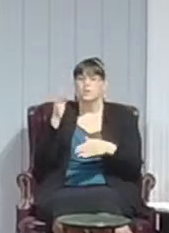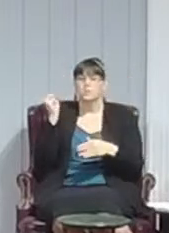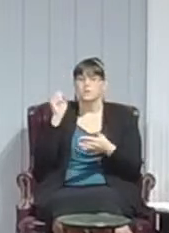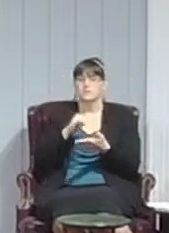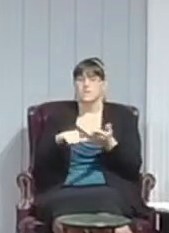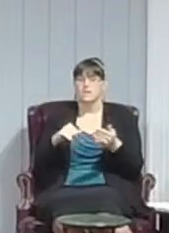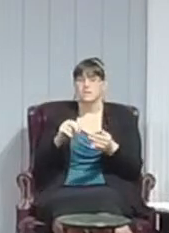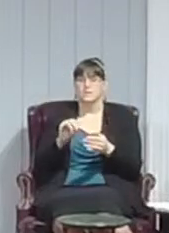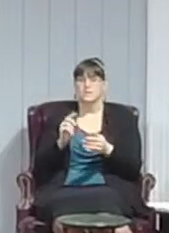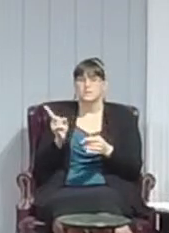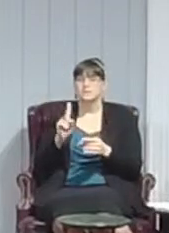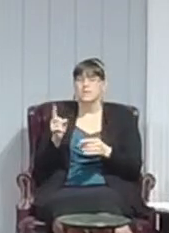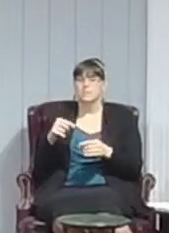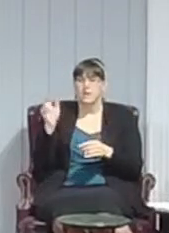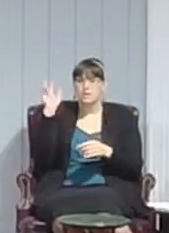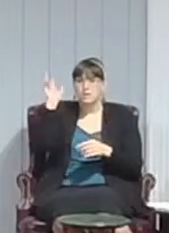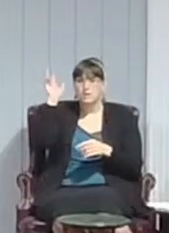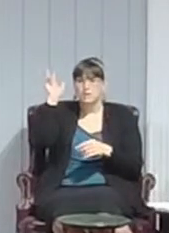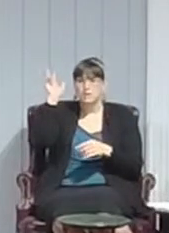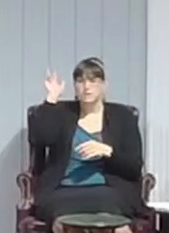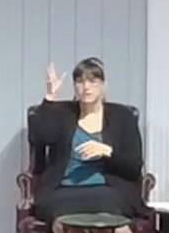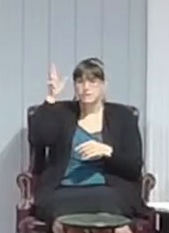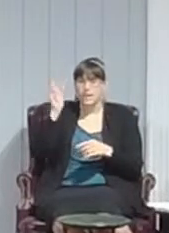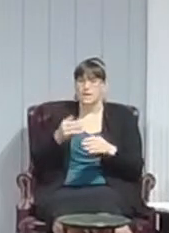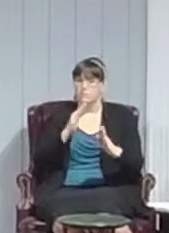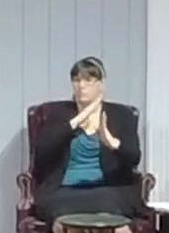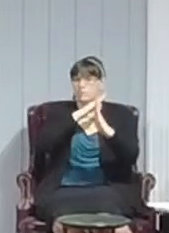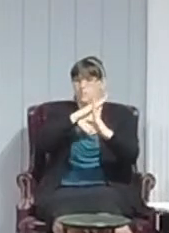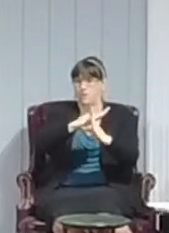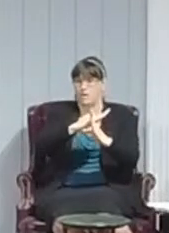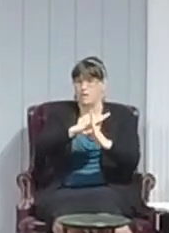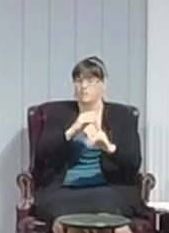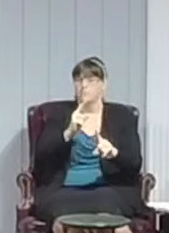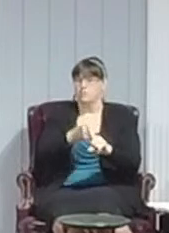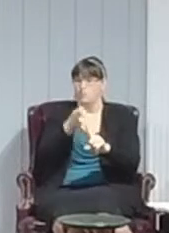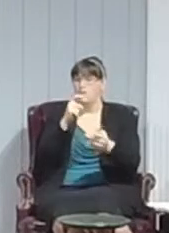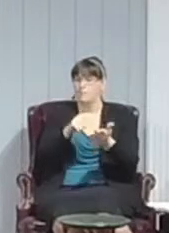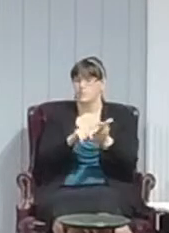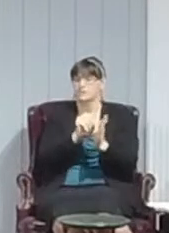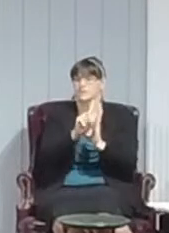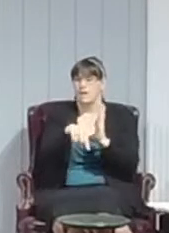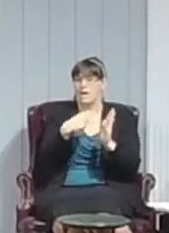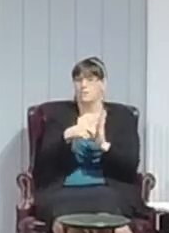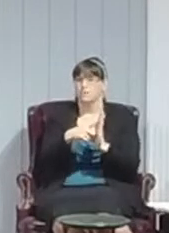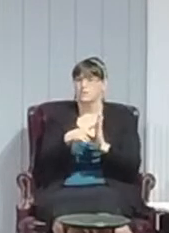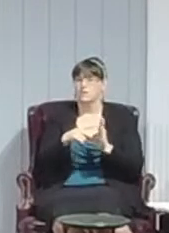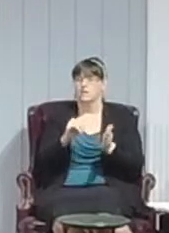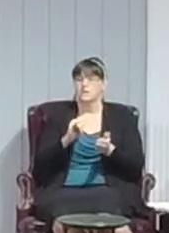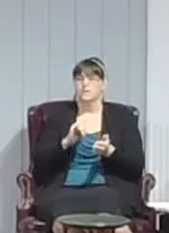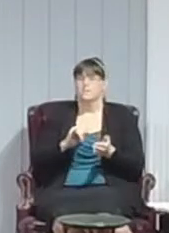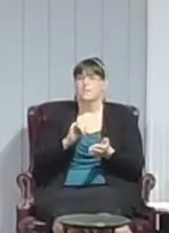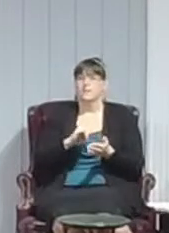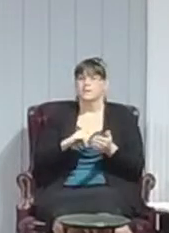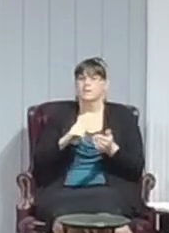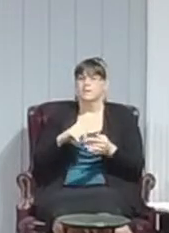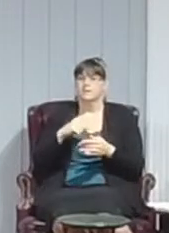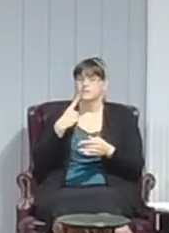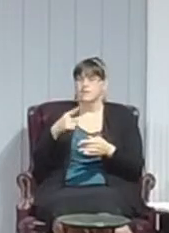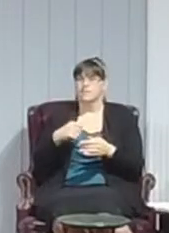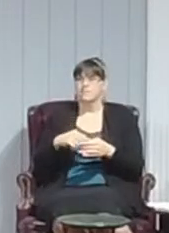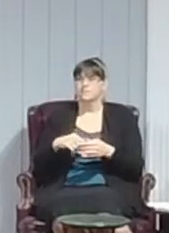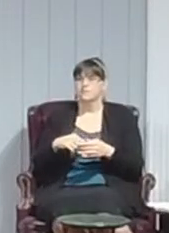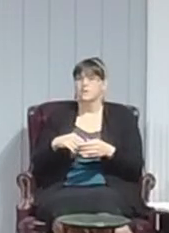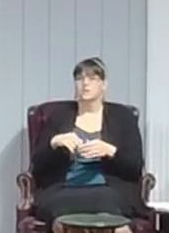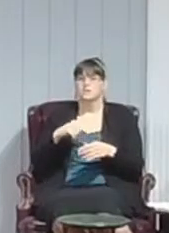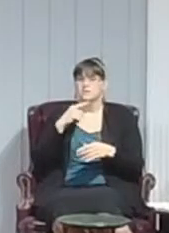somehow Satan would prevent him from this hour. And that what he says in that verse, he says, shall